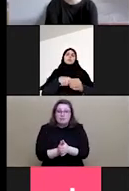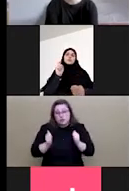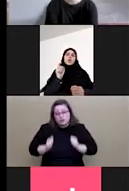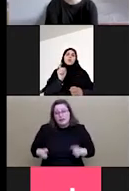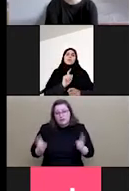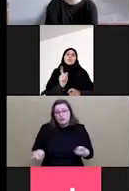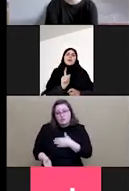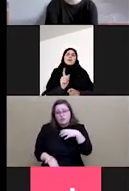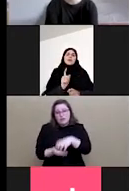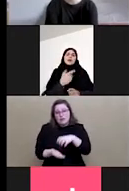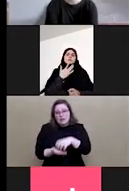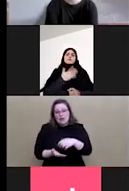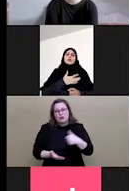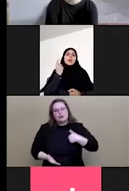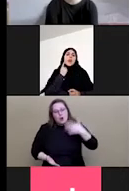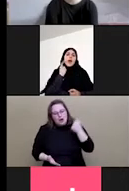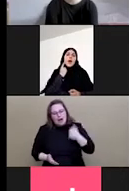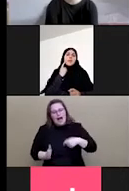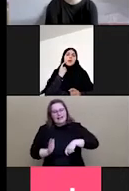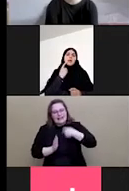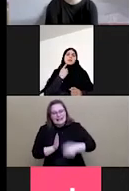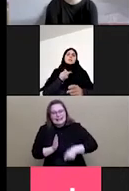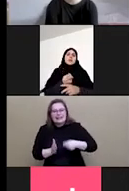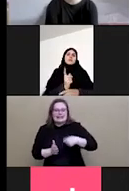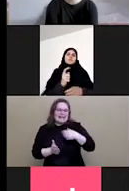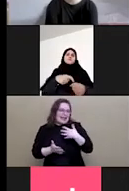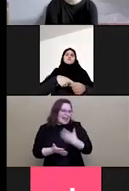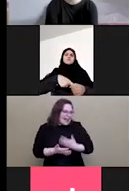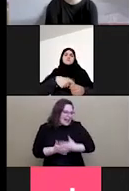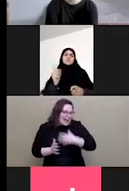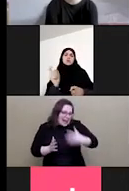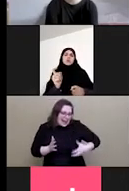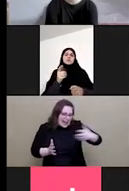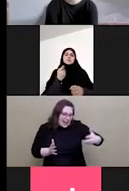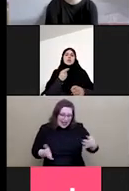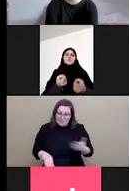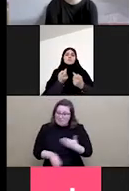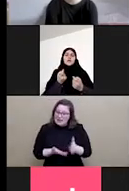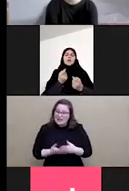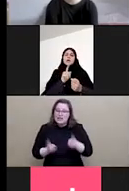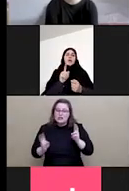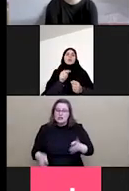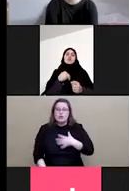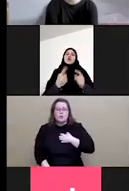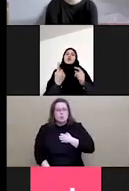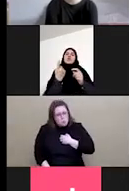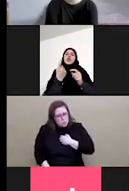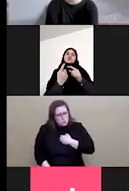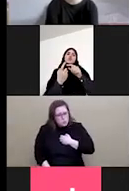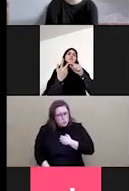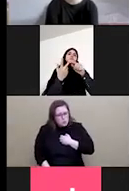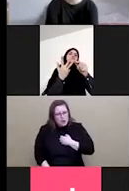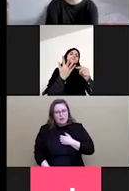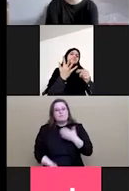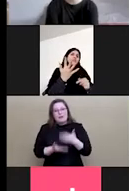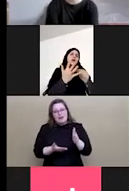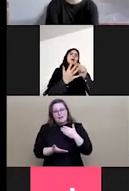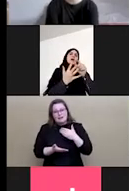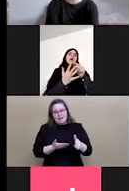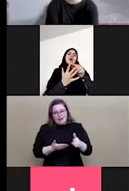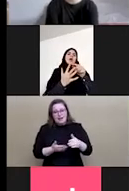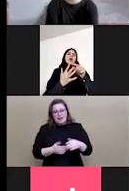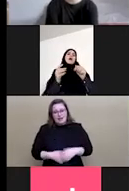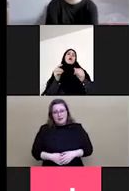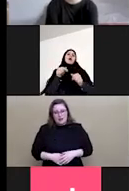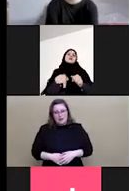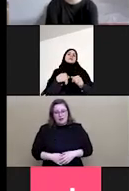I could spend hours now sharing with you heartbreaking, but also very powerful discussions I had